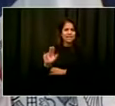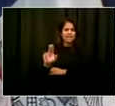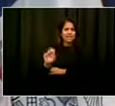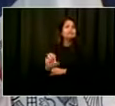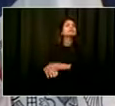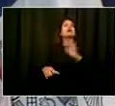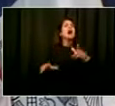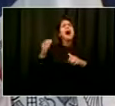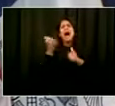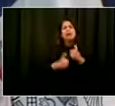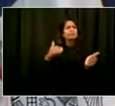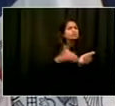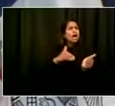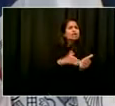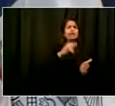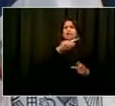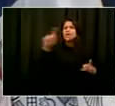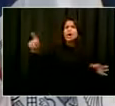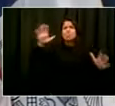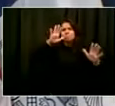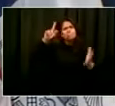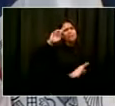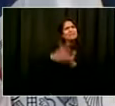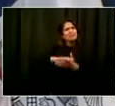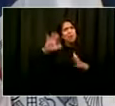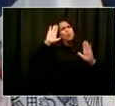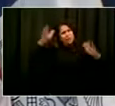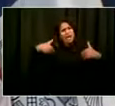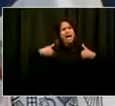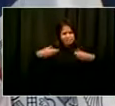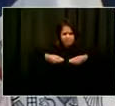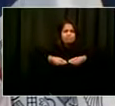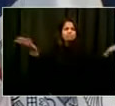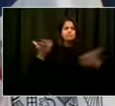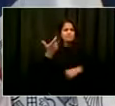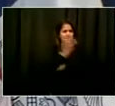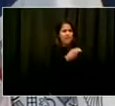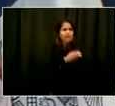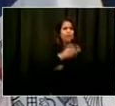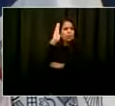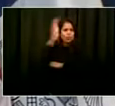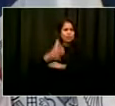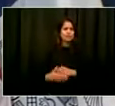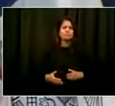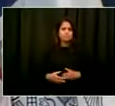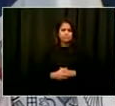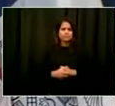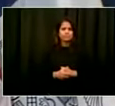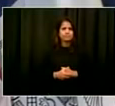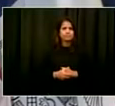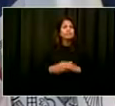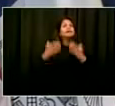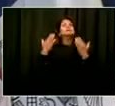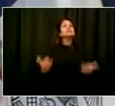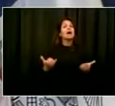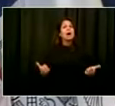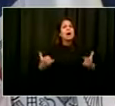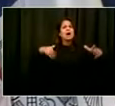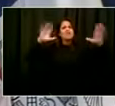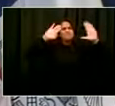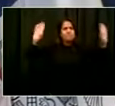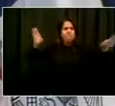and it will happen in 2021. So let's focus on the future and let's focus